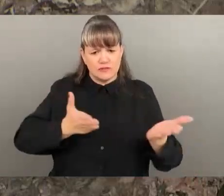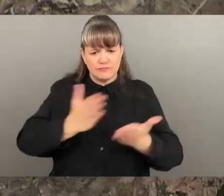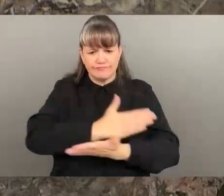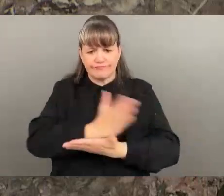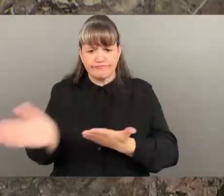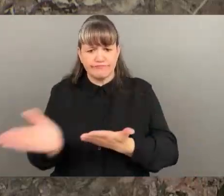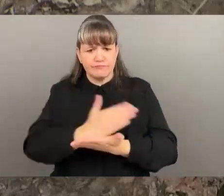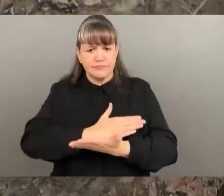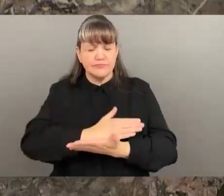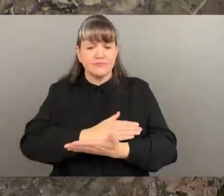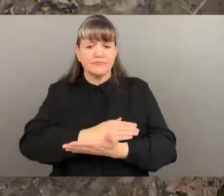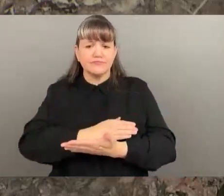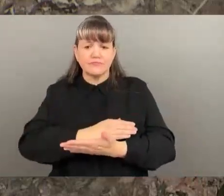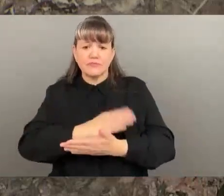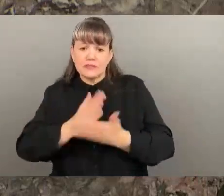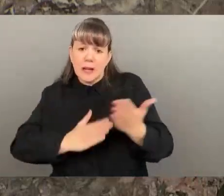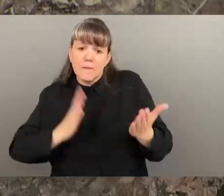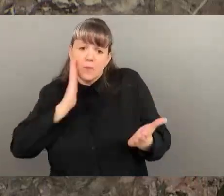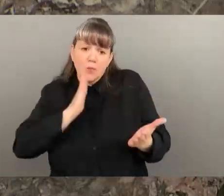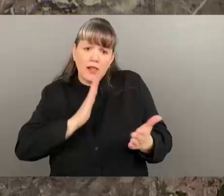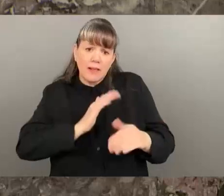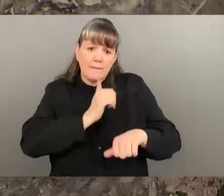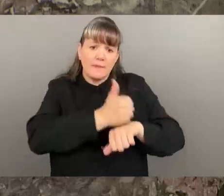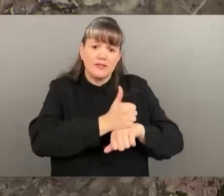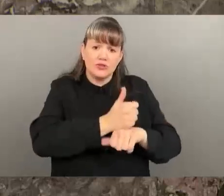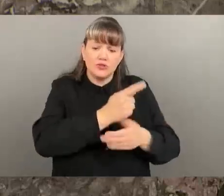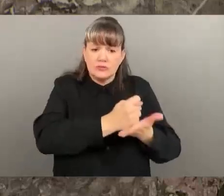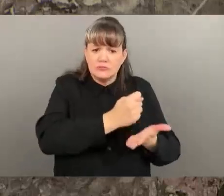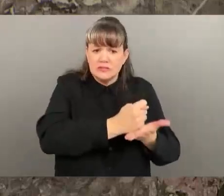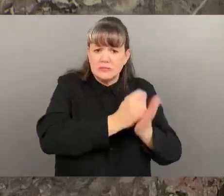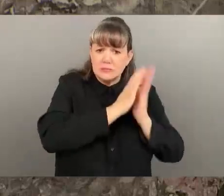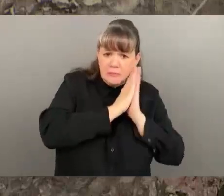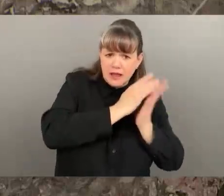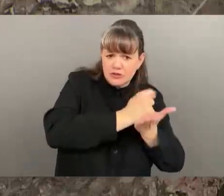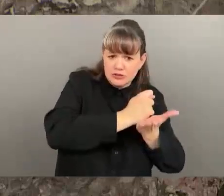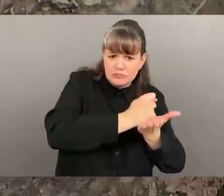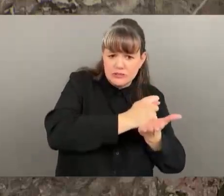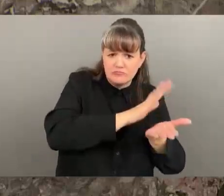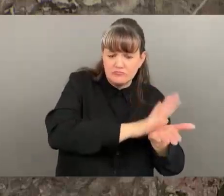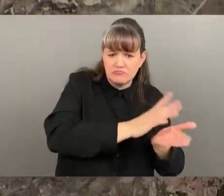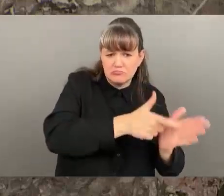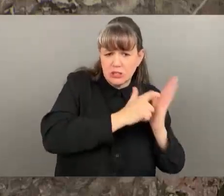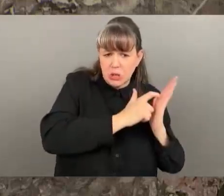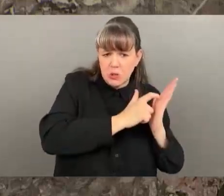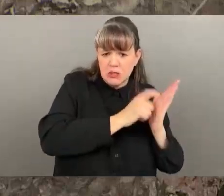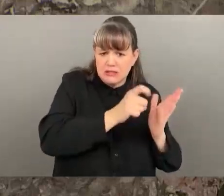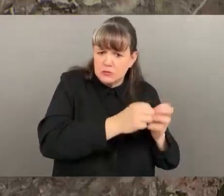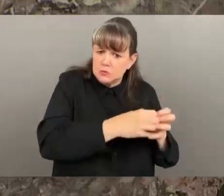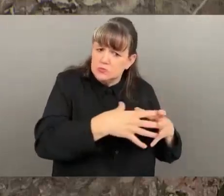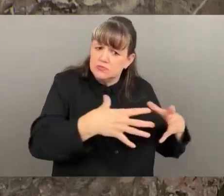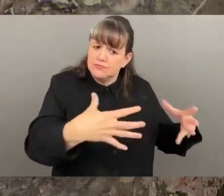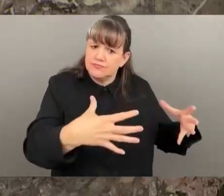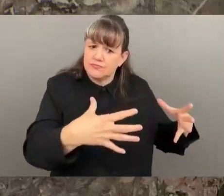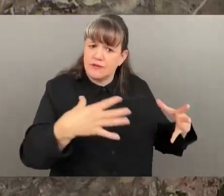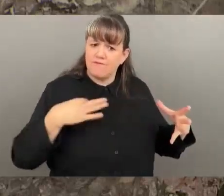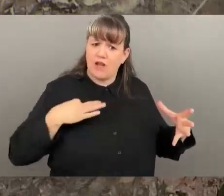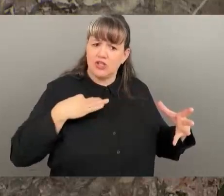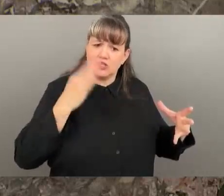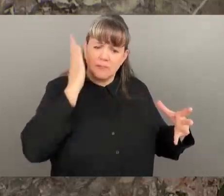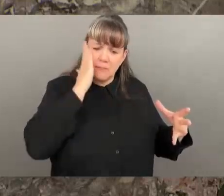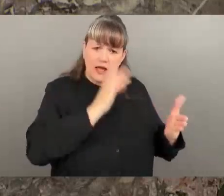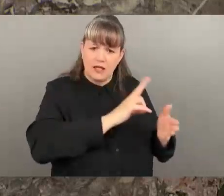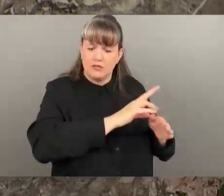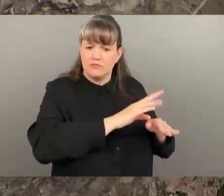required, and that's why we've continued to build out the system of voluntary treatment beds. But, Mr. Speaker, supportive housing is also